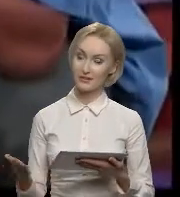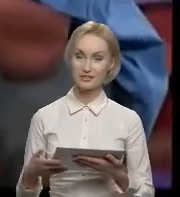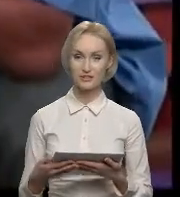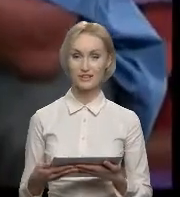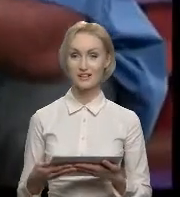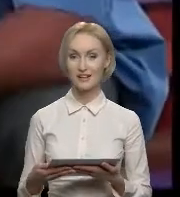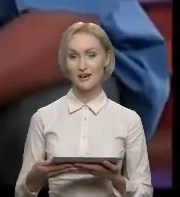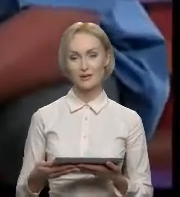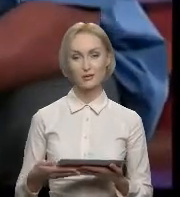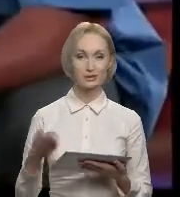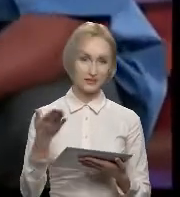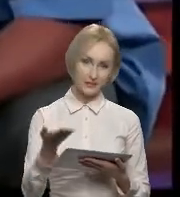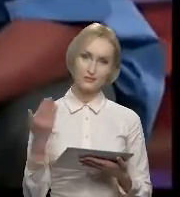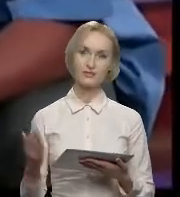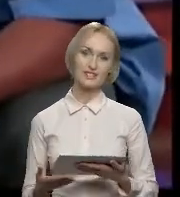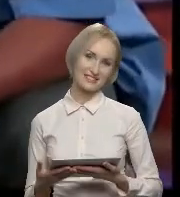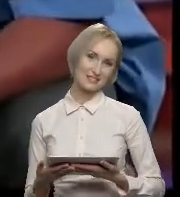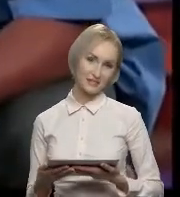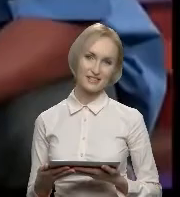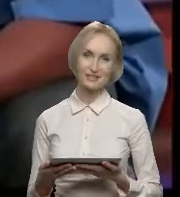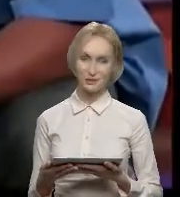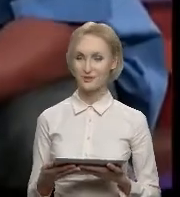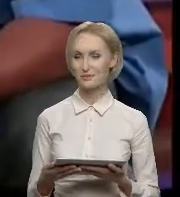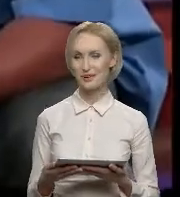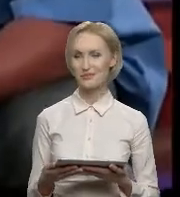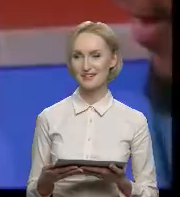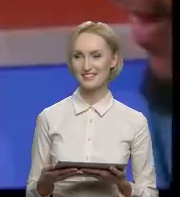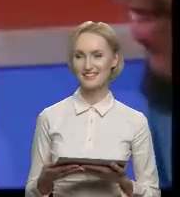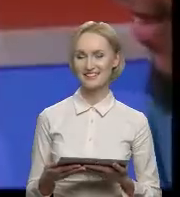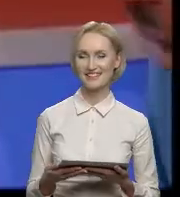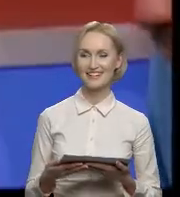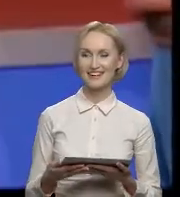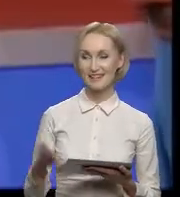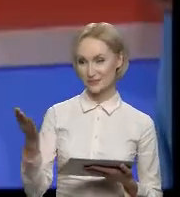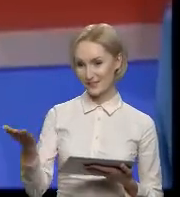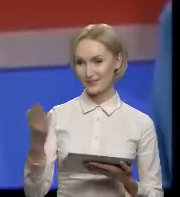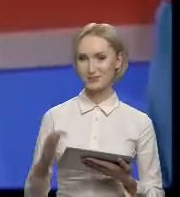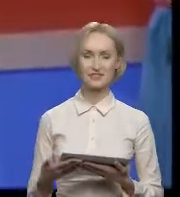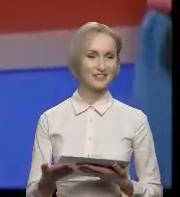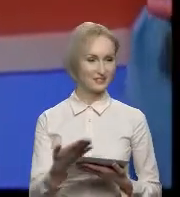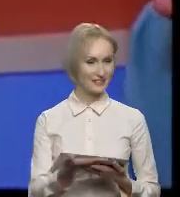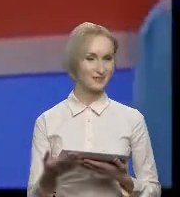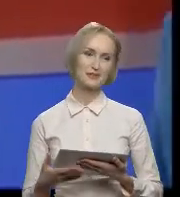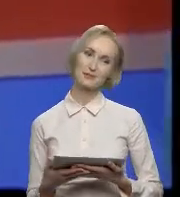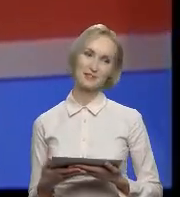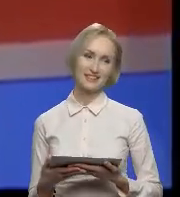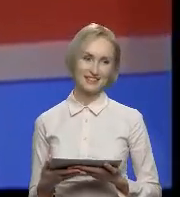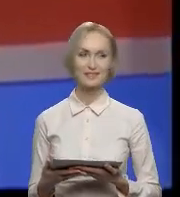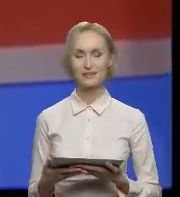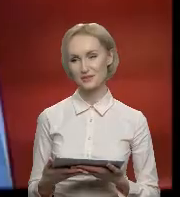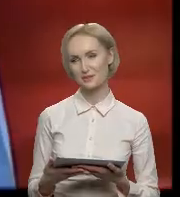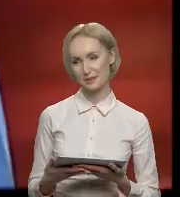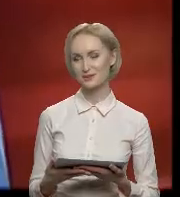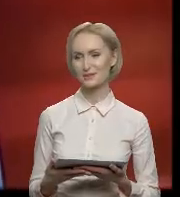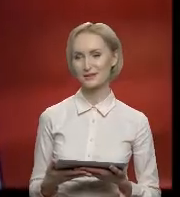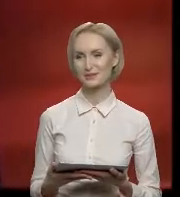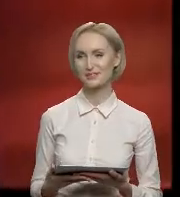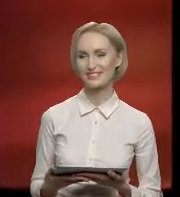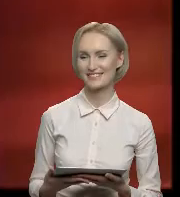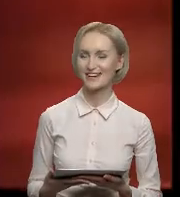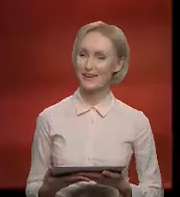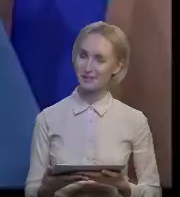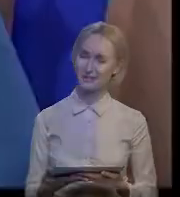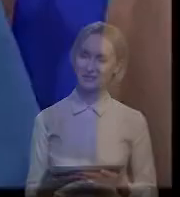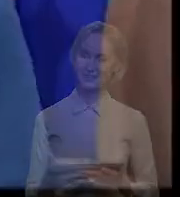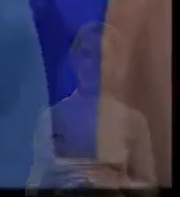and excuses gonna end today. No. Because when those results come out, my feet kiss. No, I ain't gonna. Oh, you gonna kiss these feet. I ain't kissing no feet. You gonna